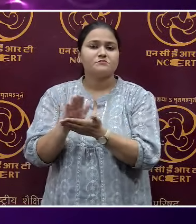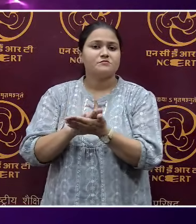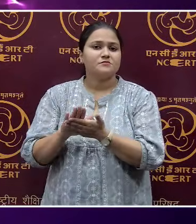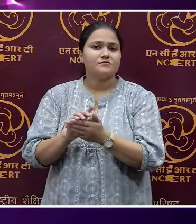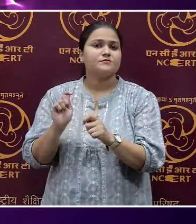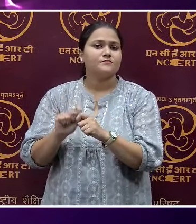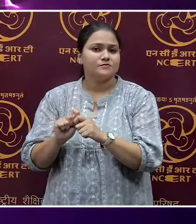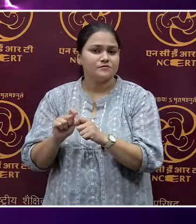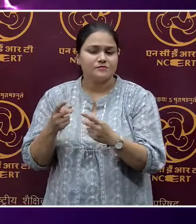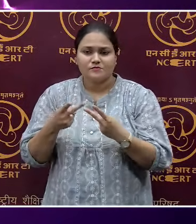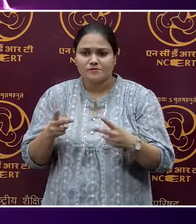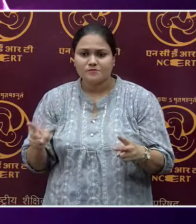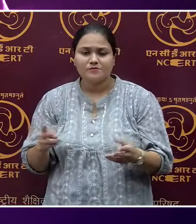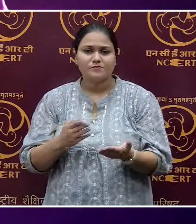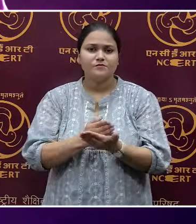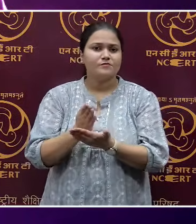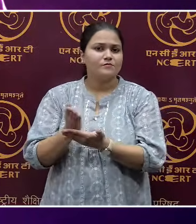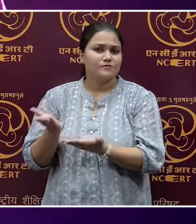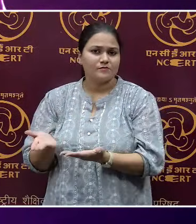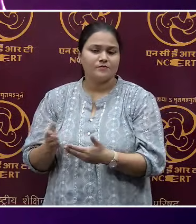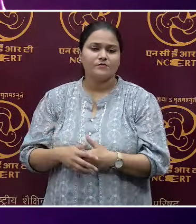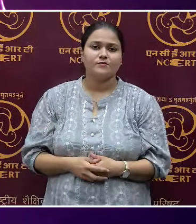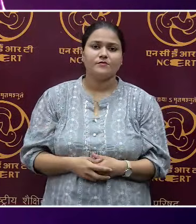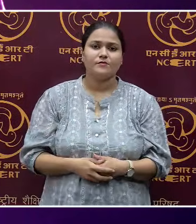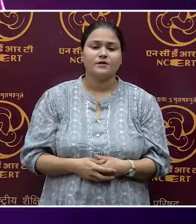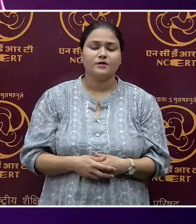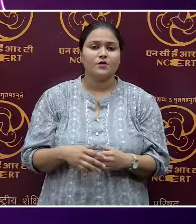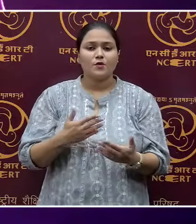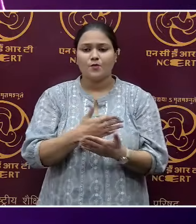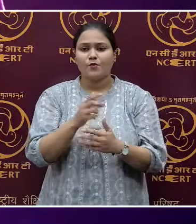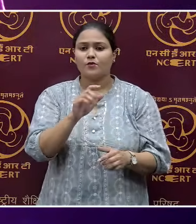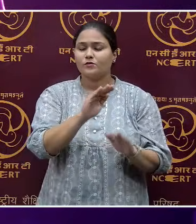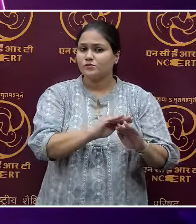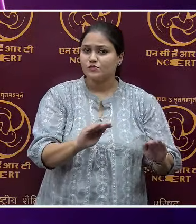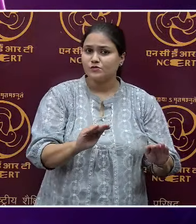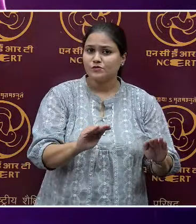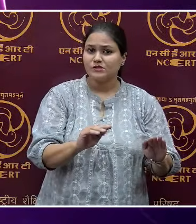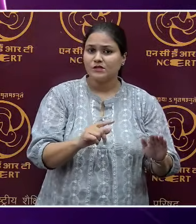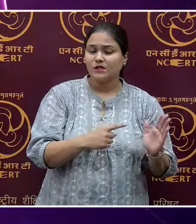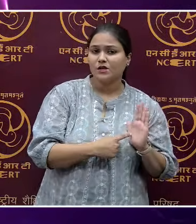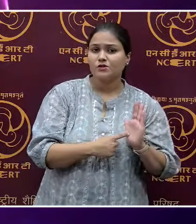So suppose it is also very cost effective. Like a student can perform